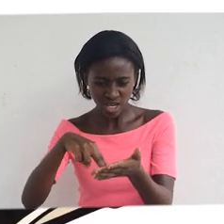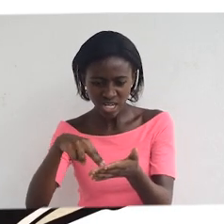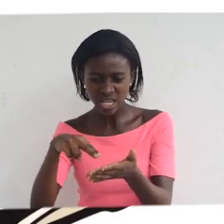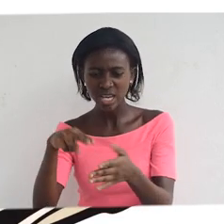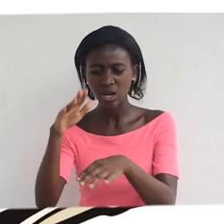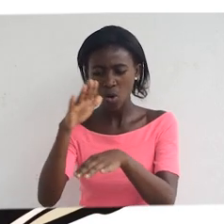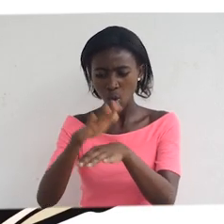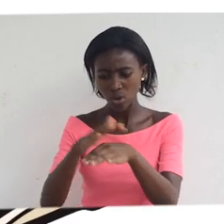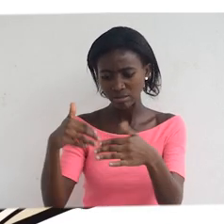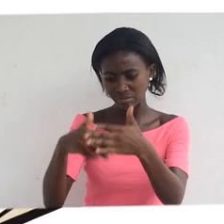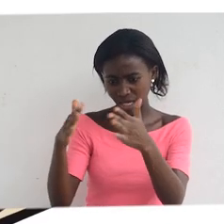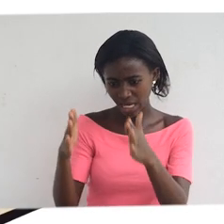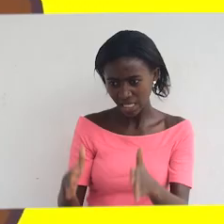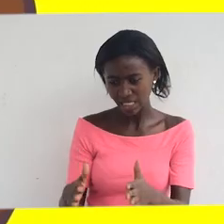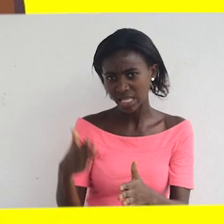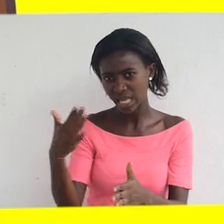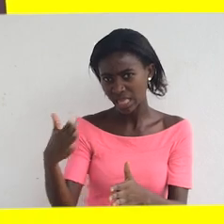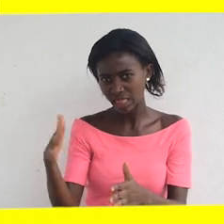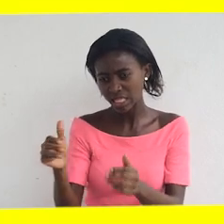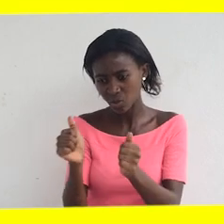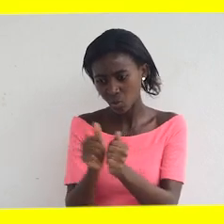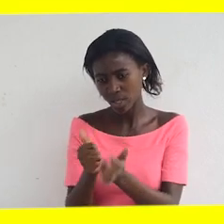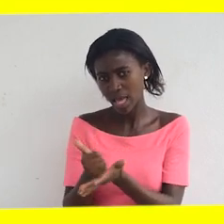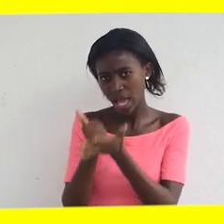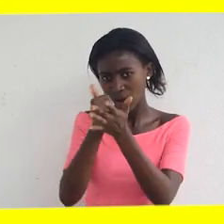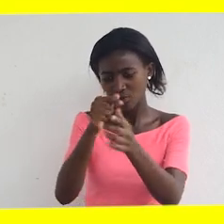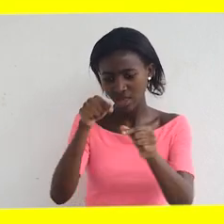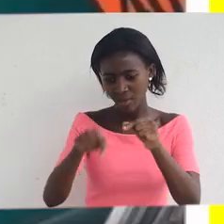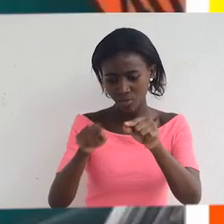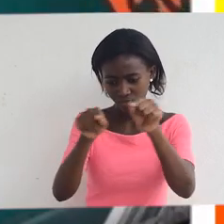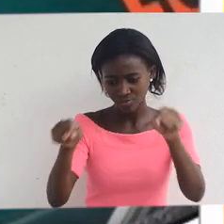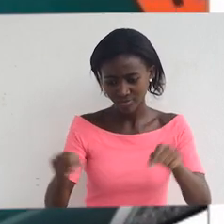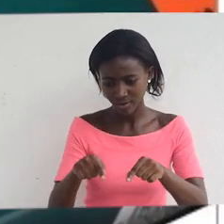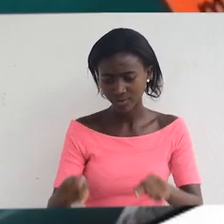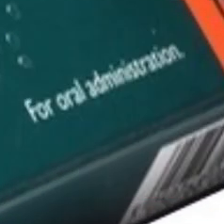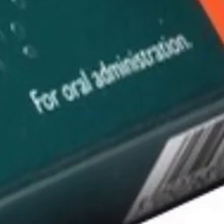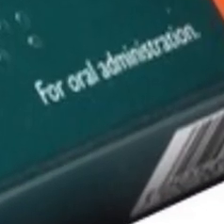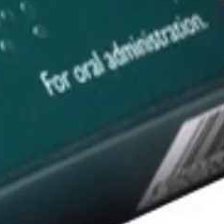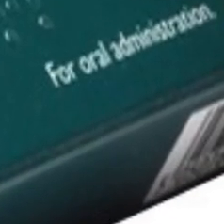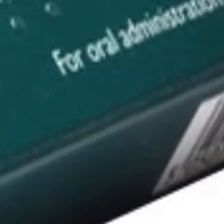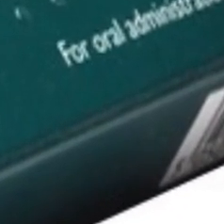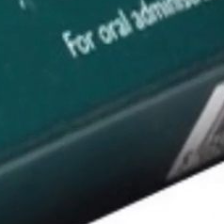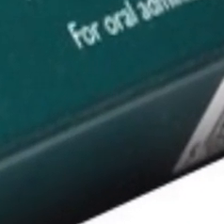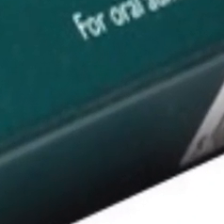writing and reading text on packages and other items with the help of the Braille cell.